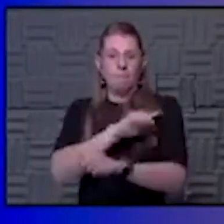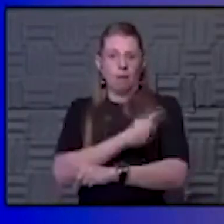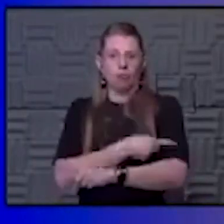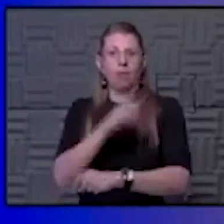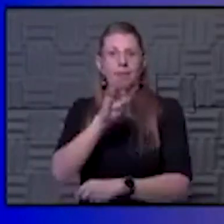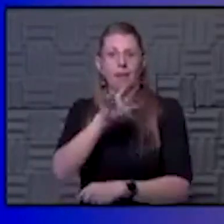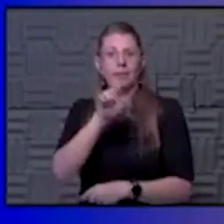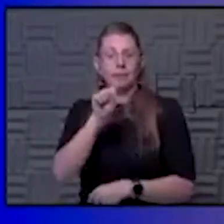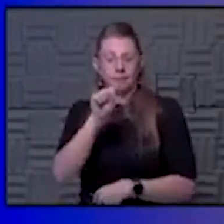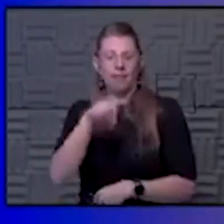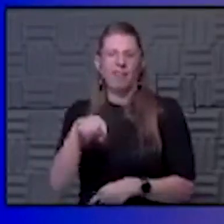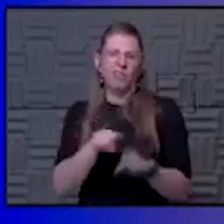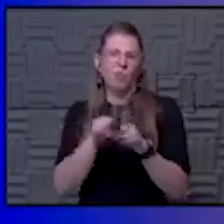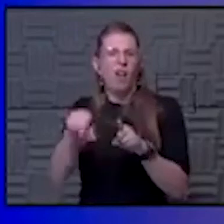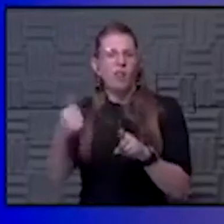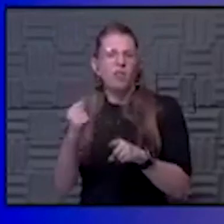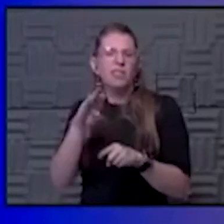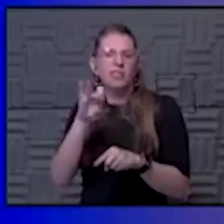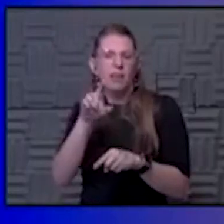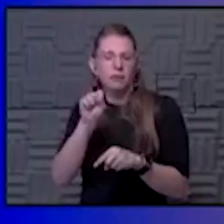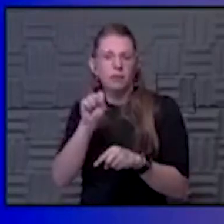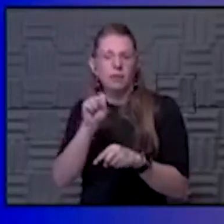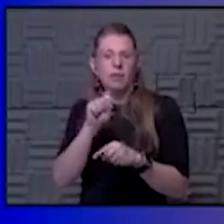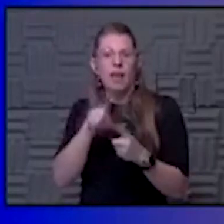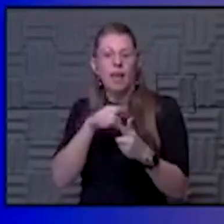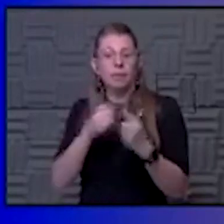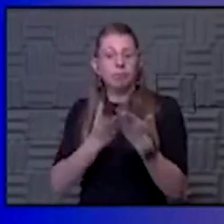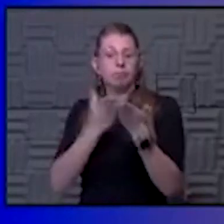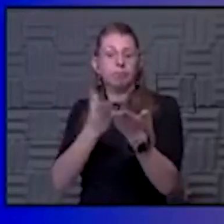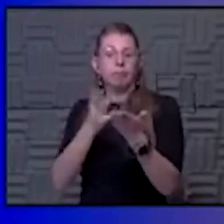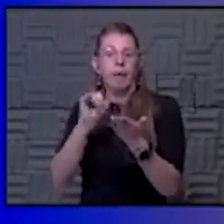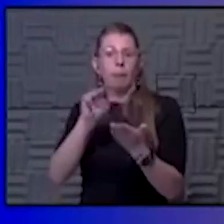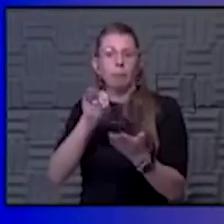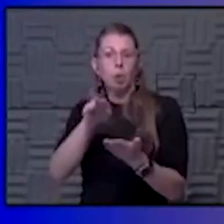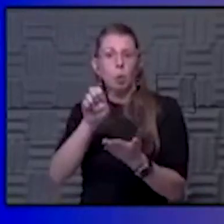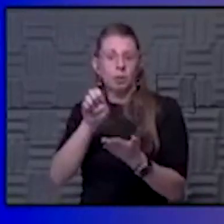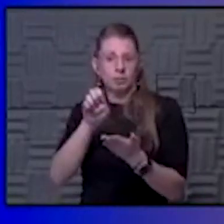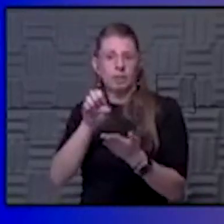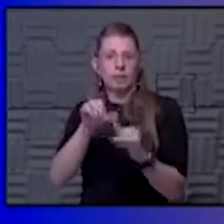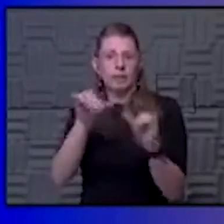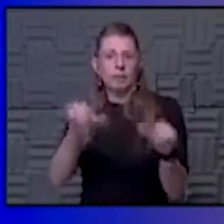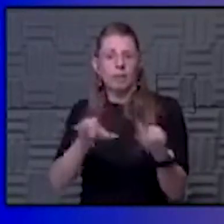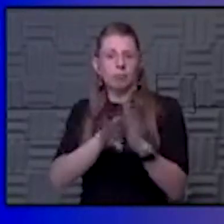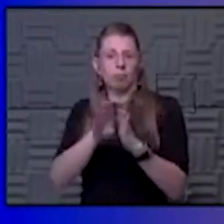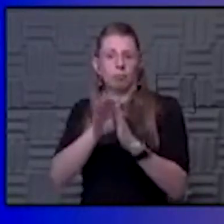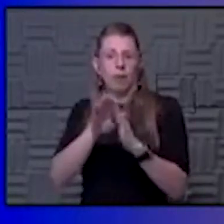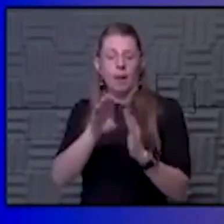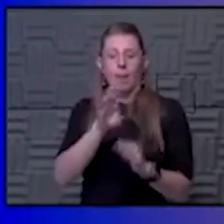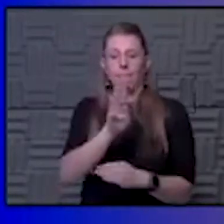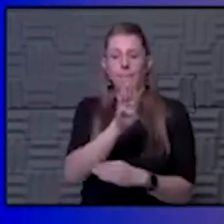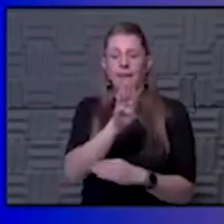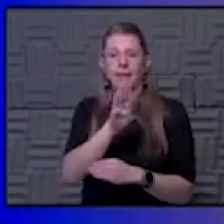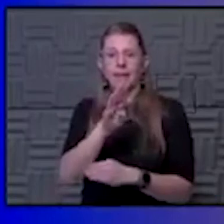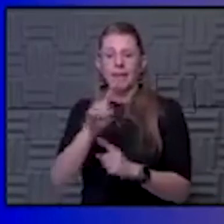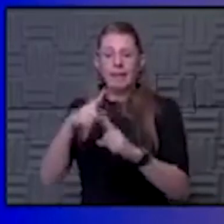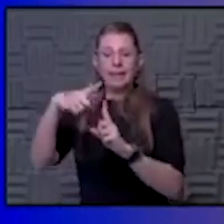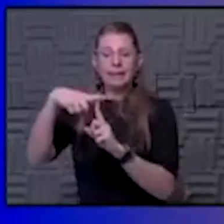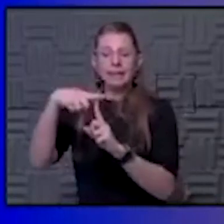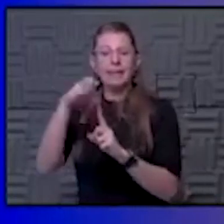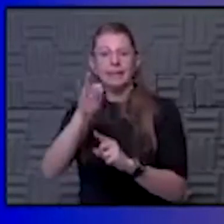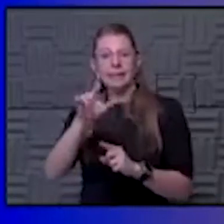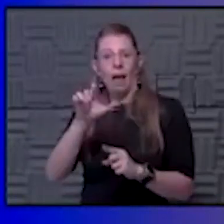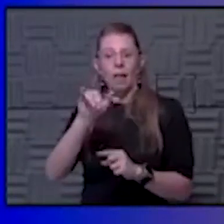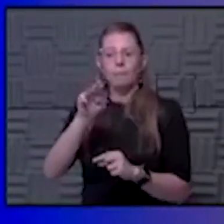other cells as well that then present it to your immune system to build that immunity, and that's B cell and T cell immunity. But